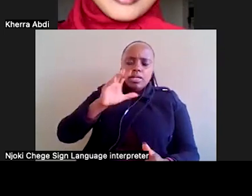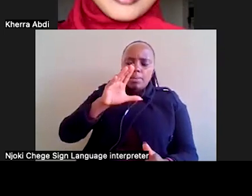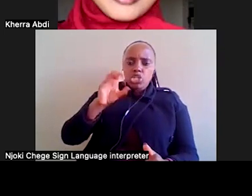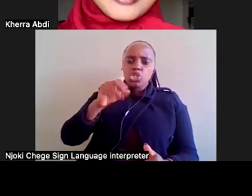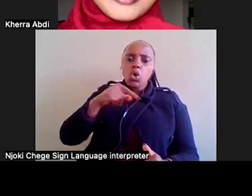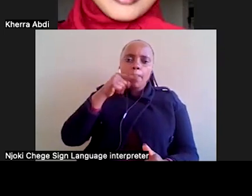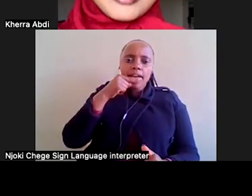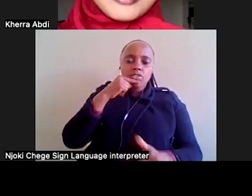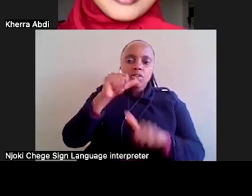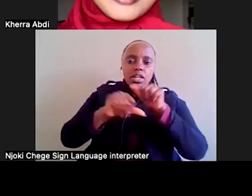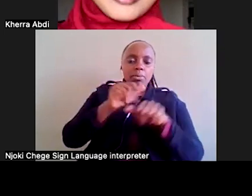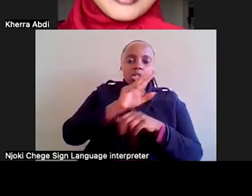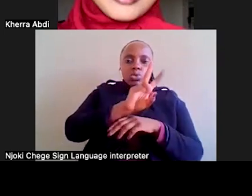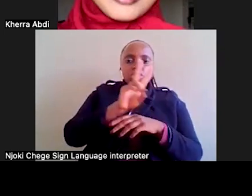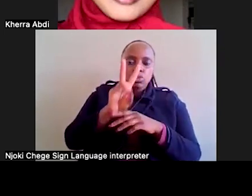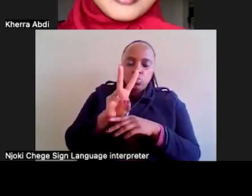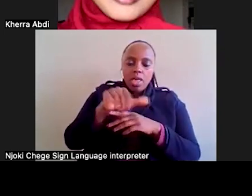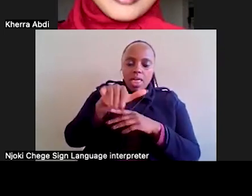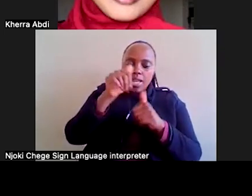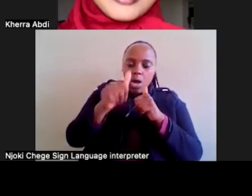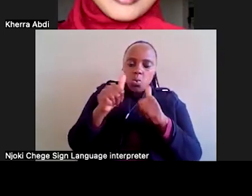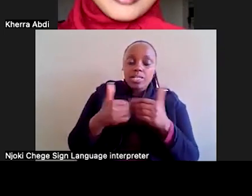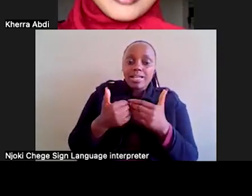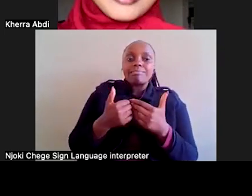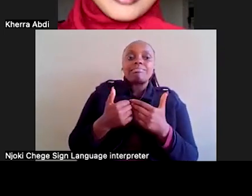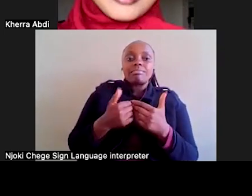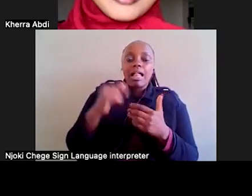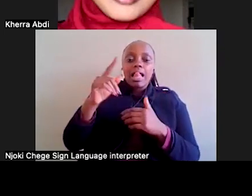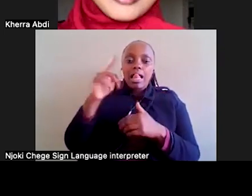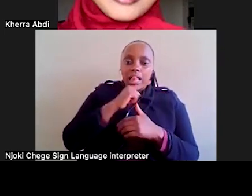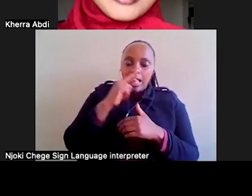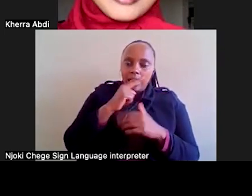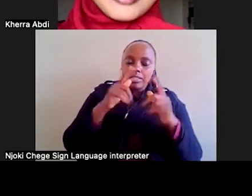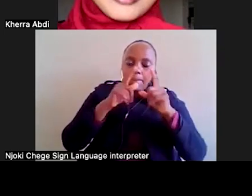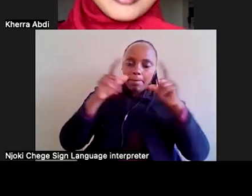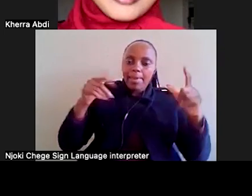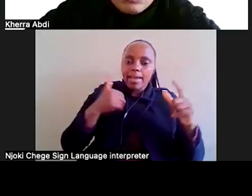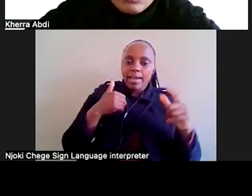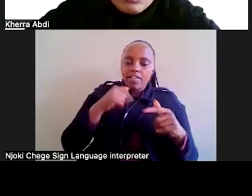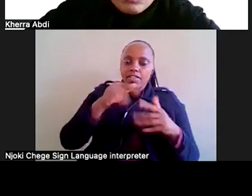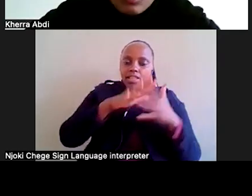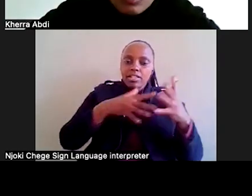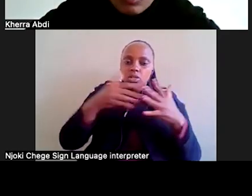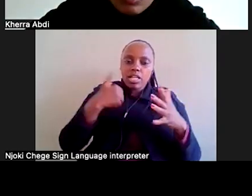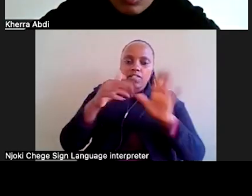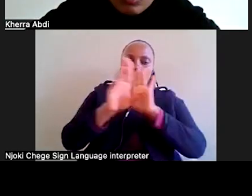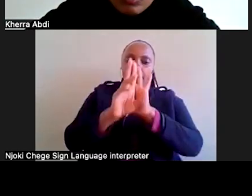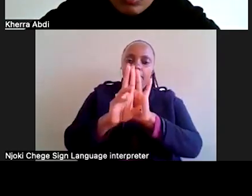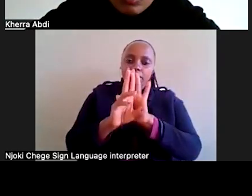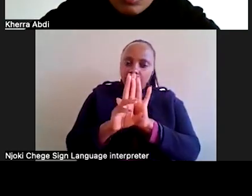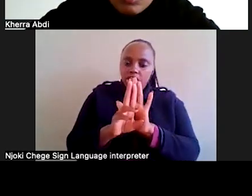mentioning about the 22 hotspot counties. But in this network, we have been able to have